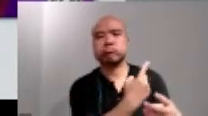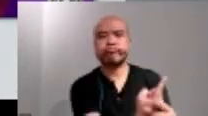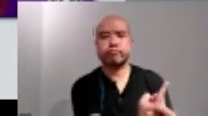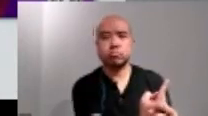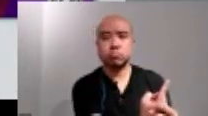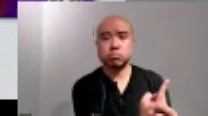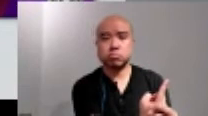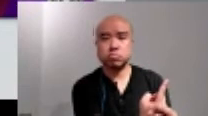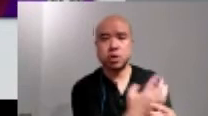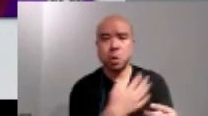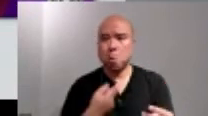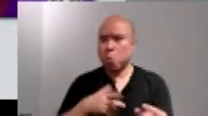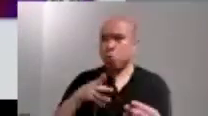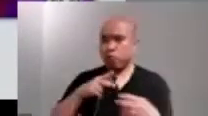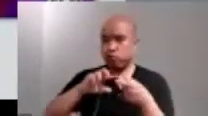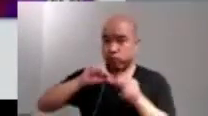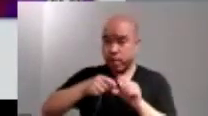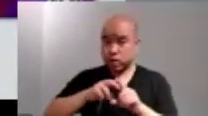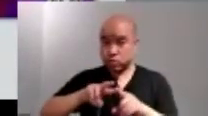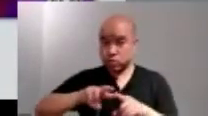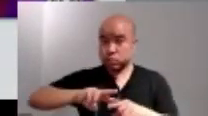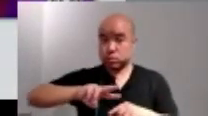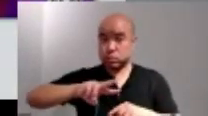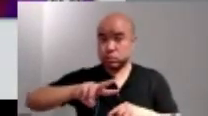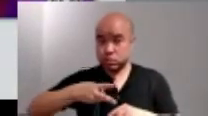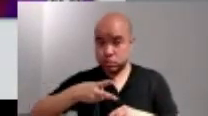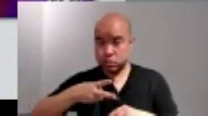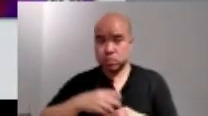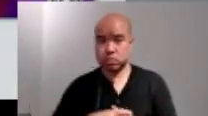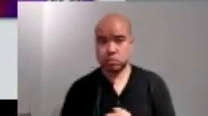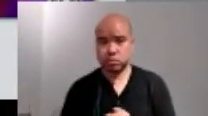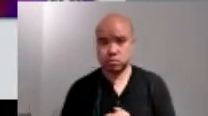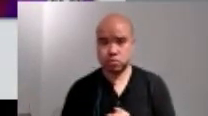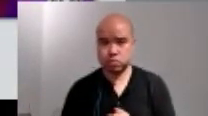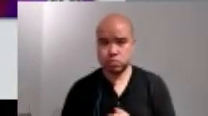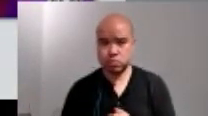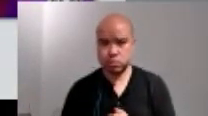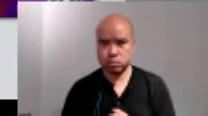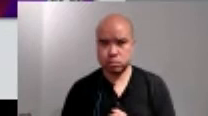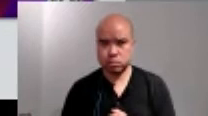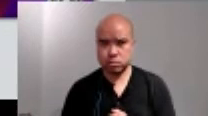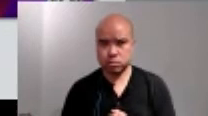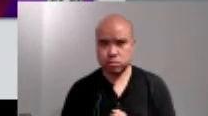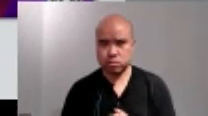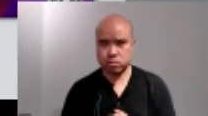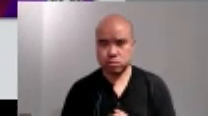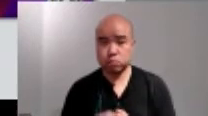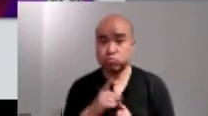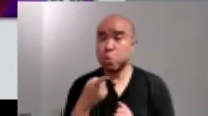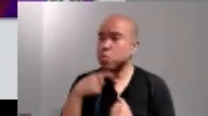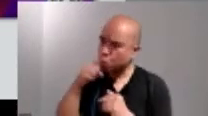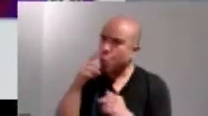change ourselves. Thus, we've changed lots of programs into the virtual programs, including